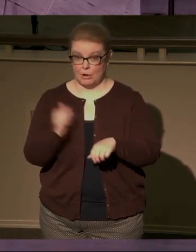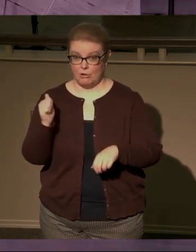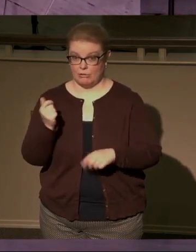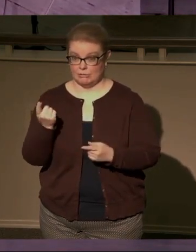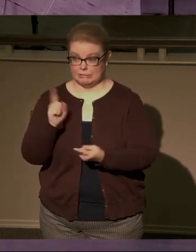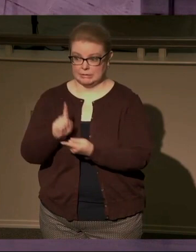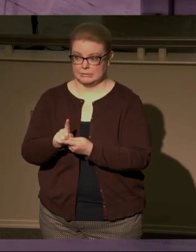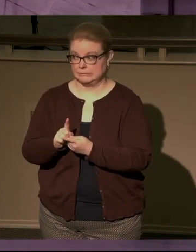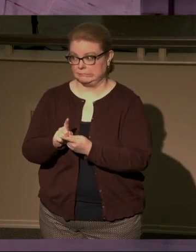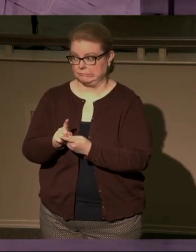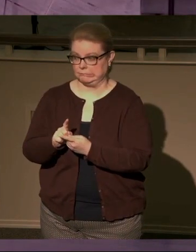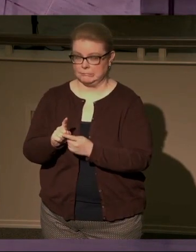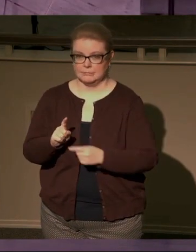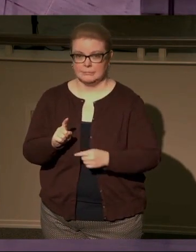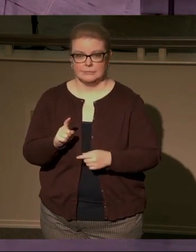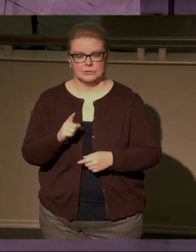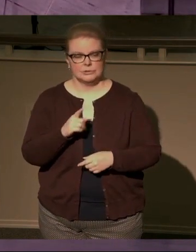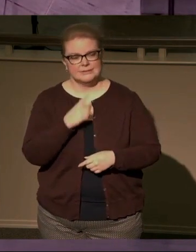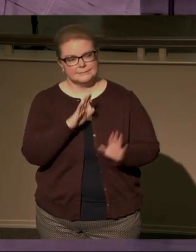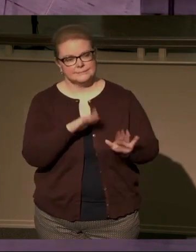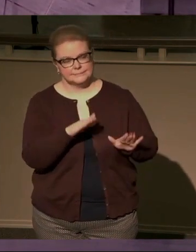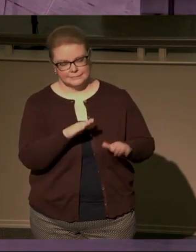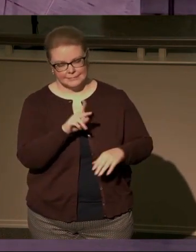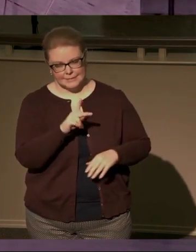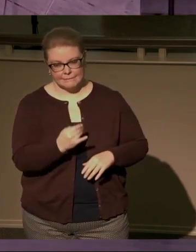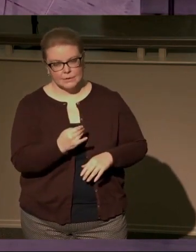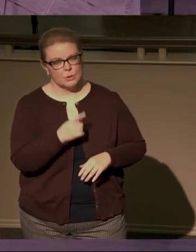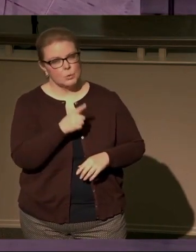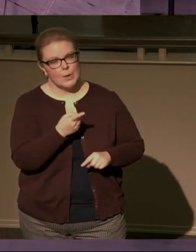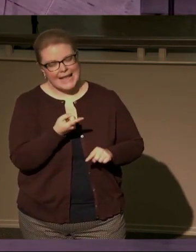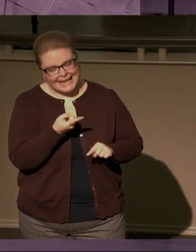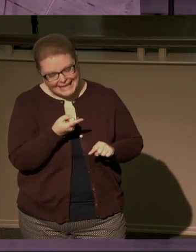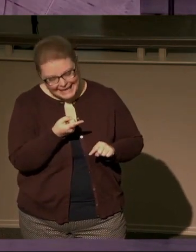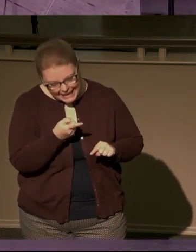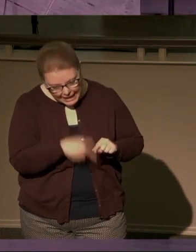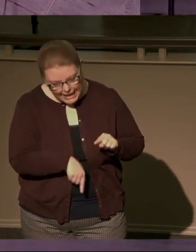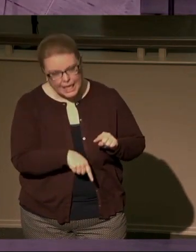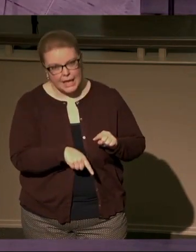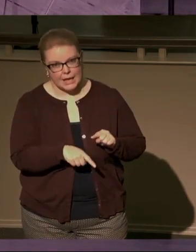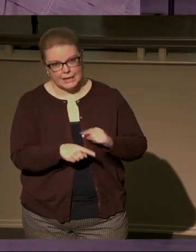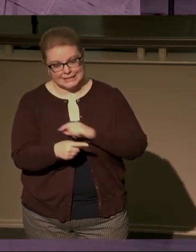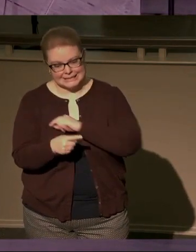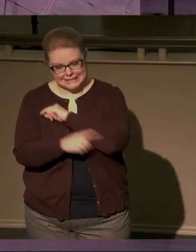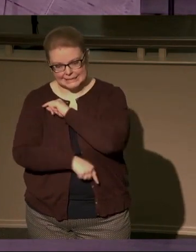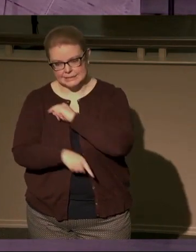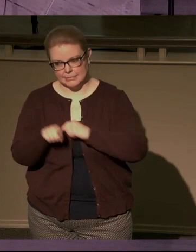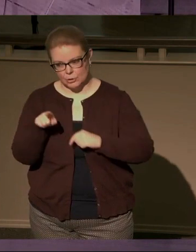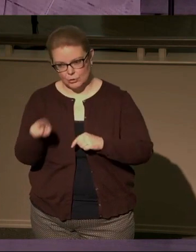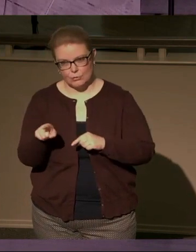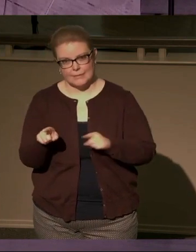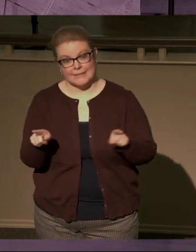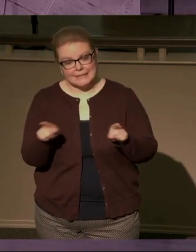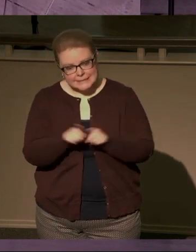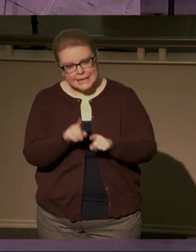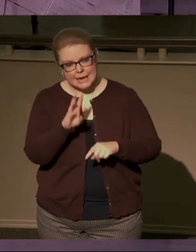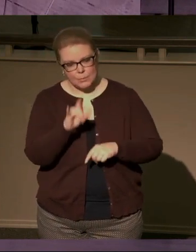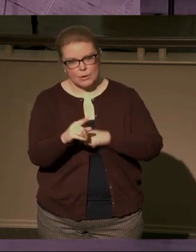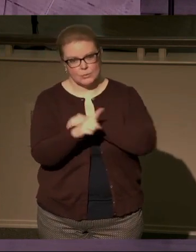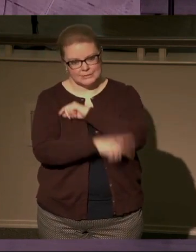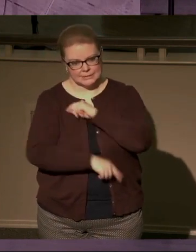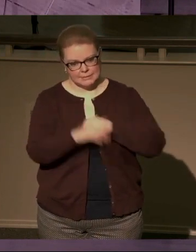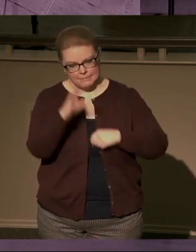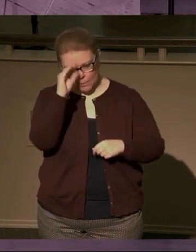in. She's like, Kevin, you cannot discipline her in the same manner that you discipline the